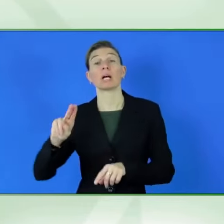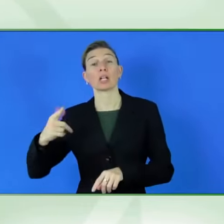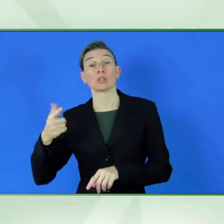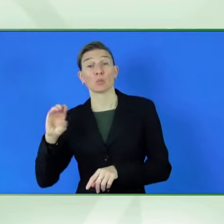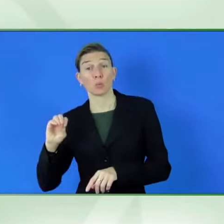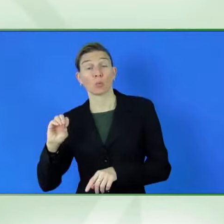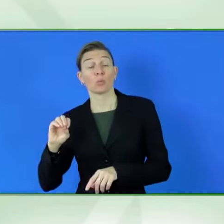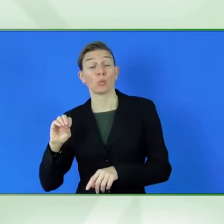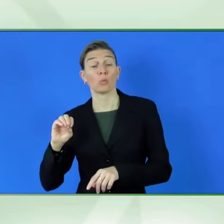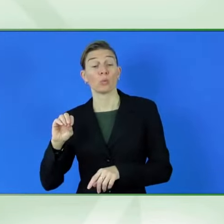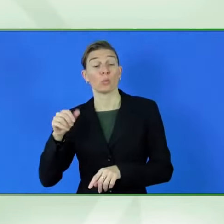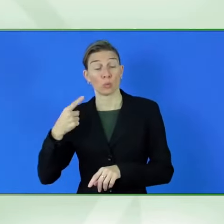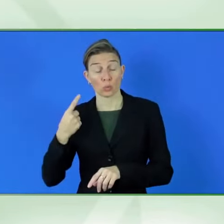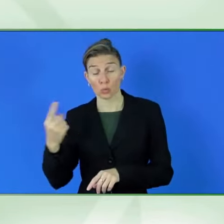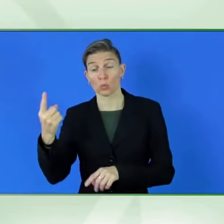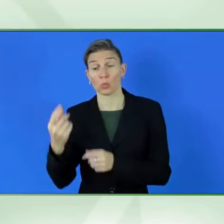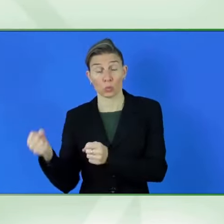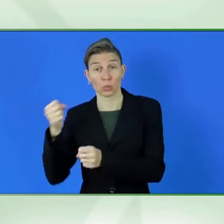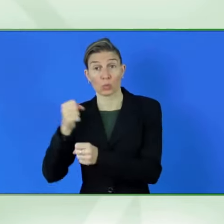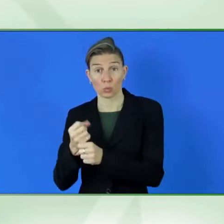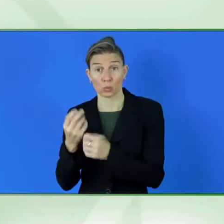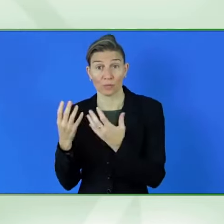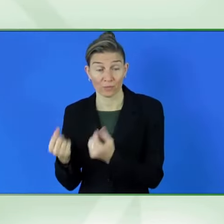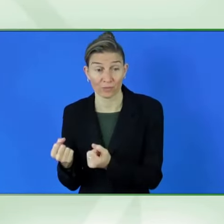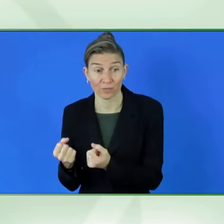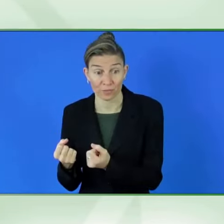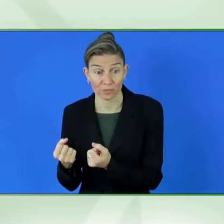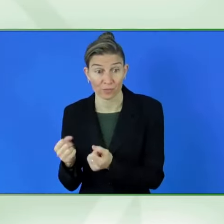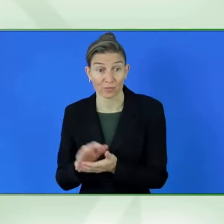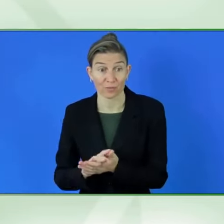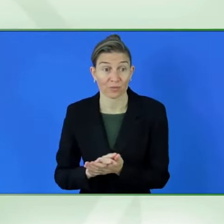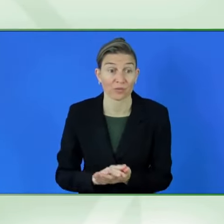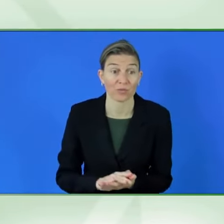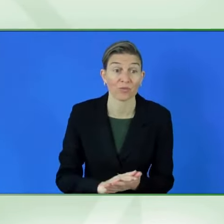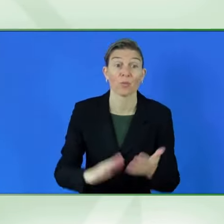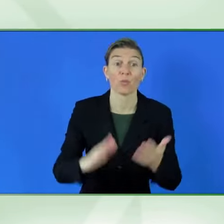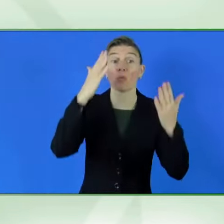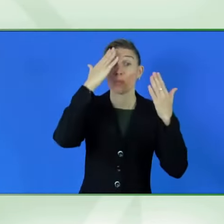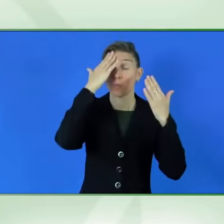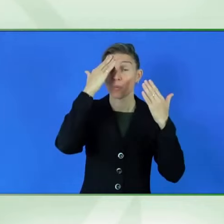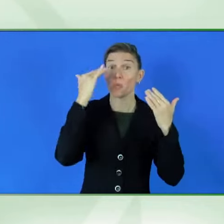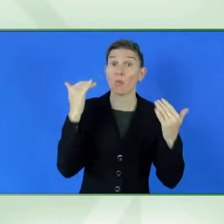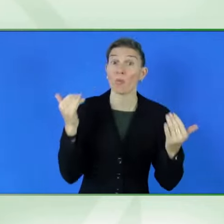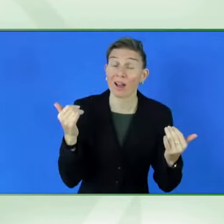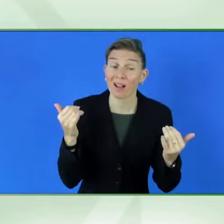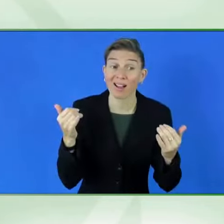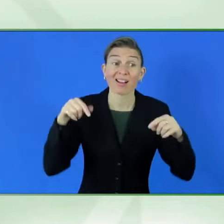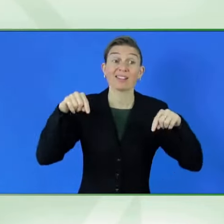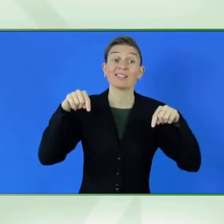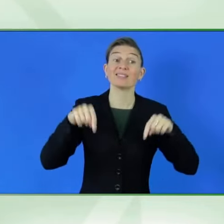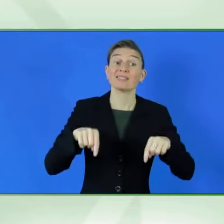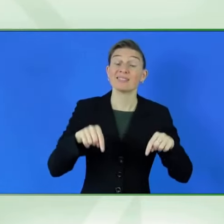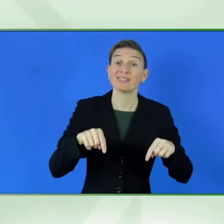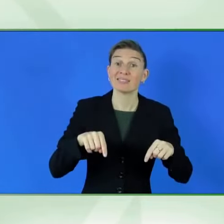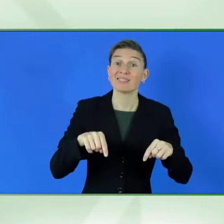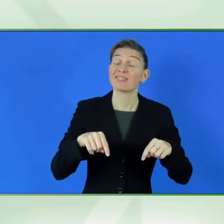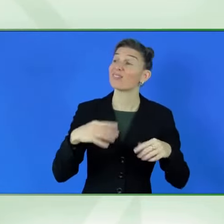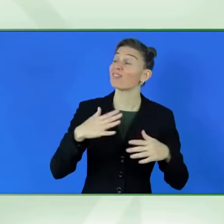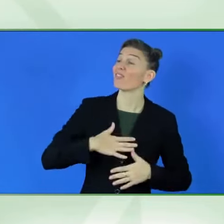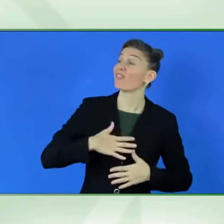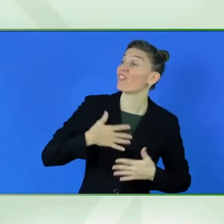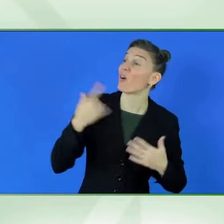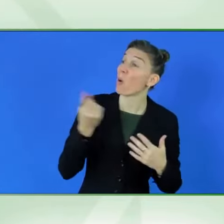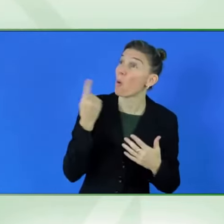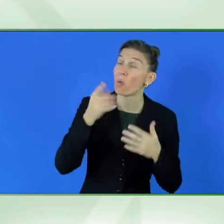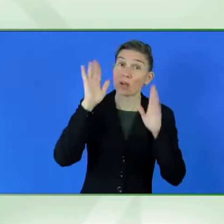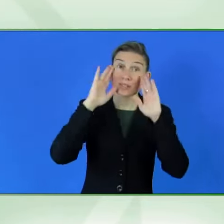We recognize that in this world, we haven't always designed accessible, and Jasmina's work concentrates on addressing